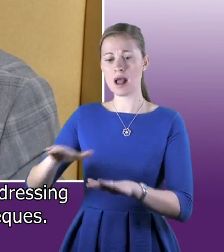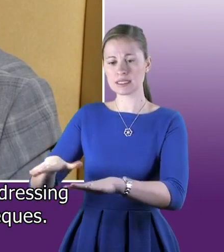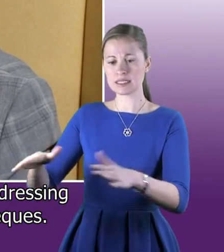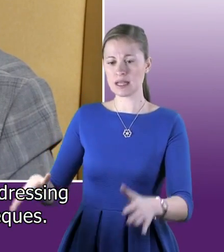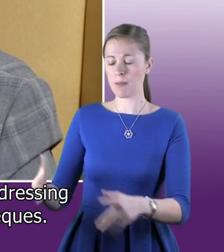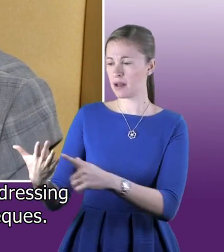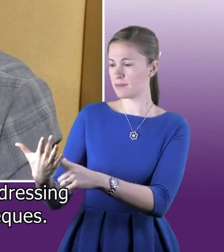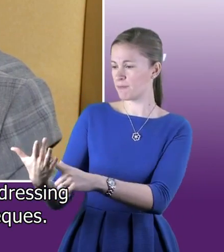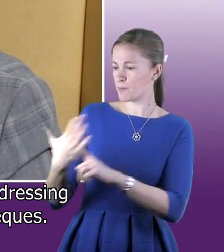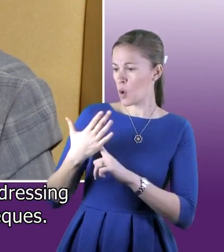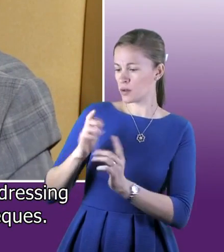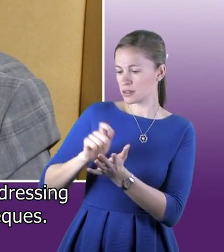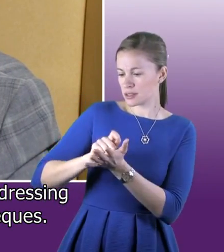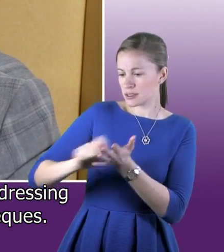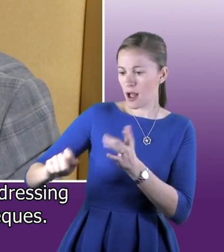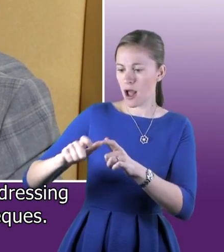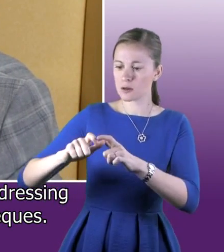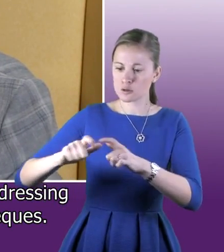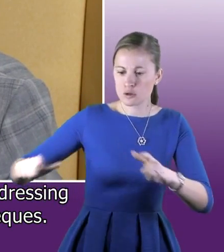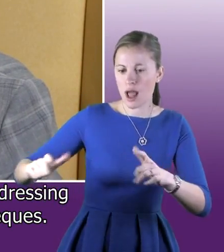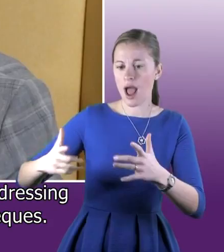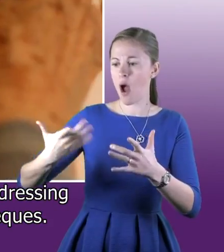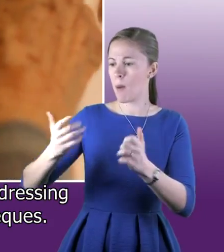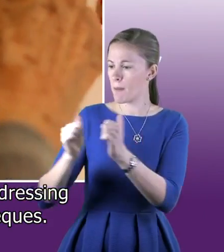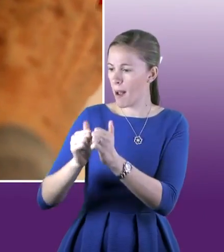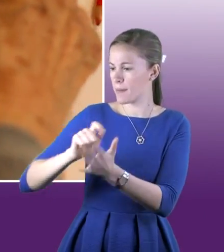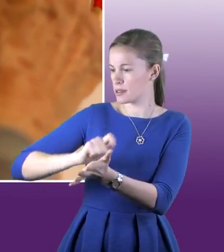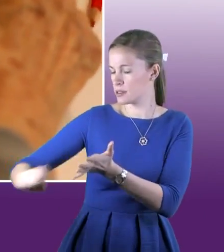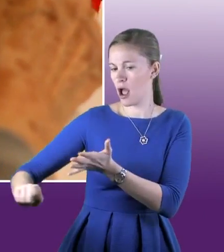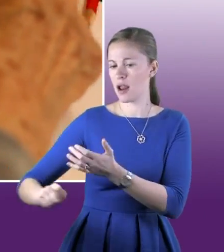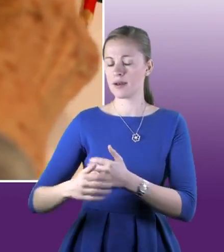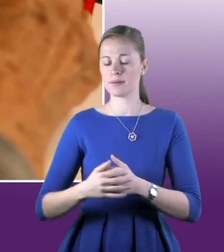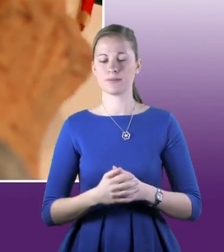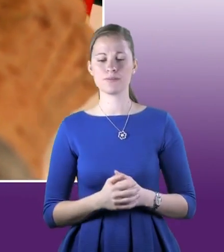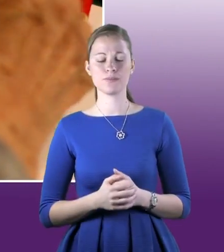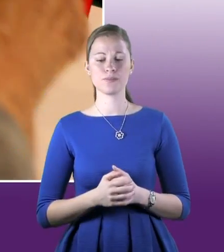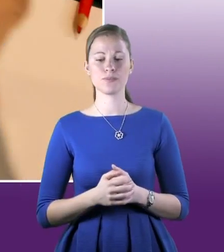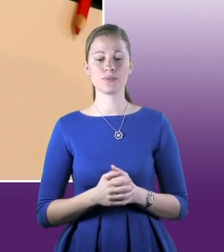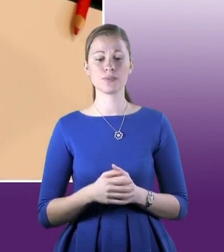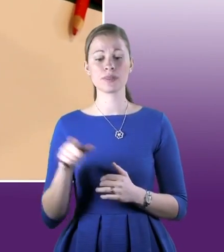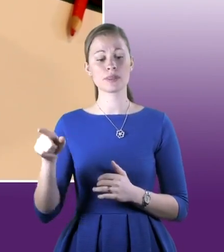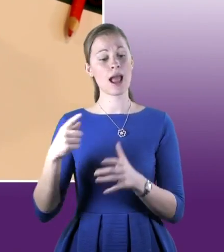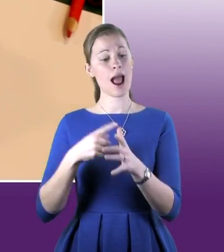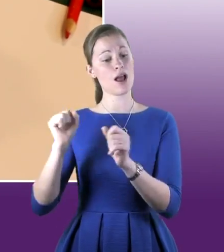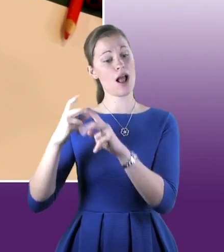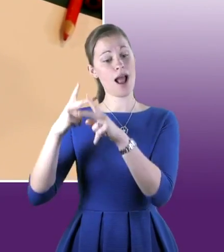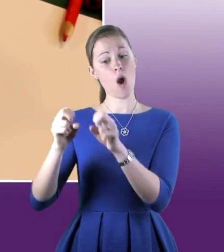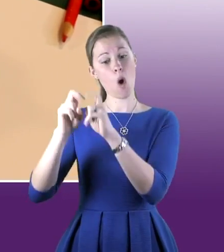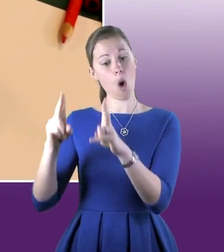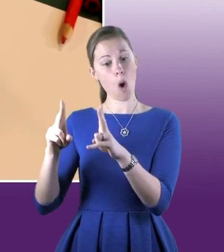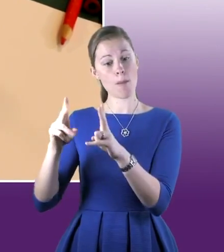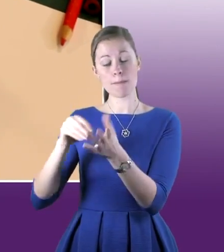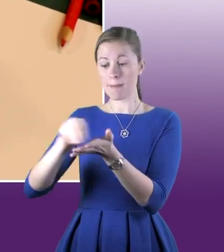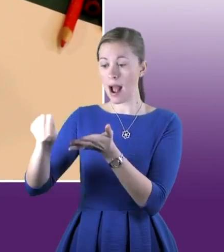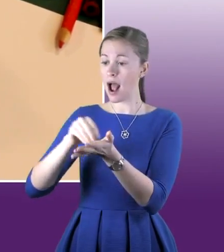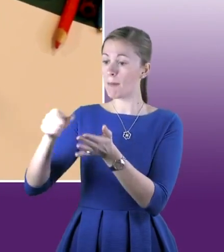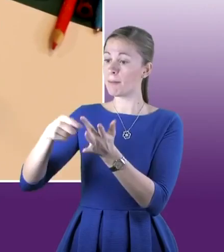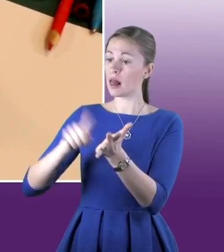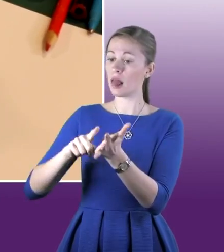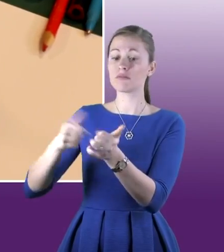table and make me sign bits of paper and checks. Though Annie's care home bills were always paid on time, the